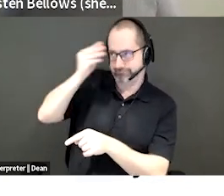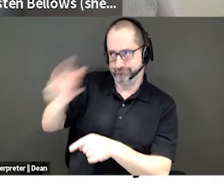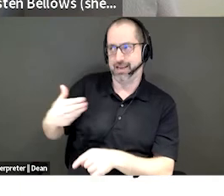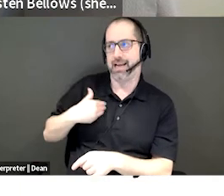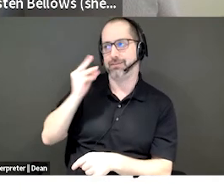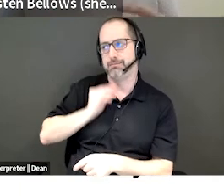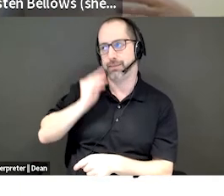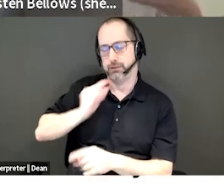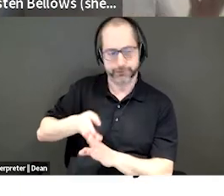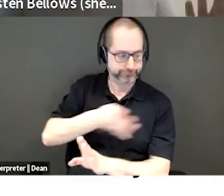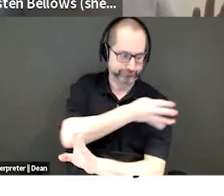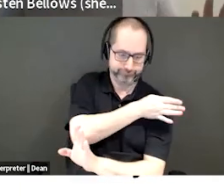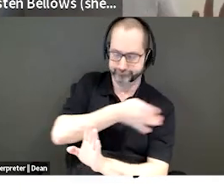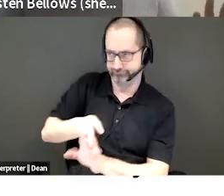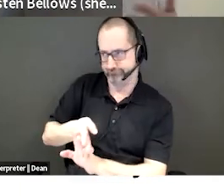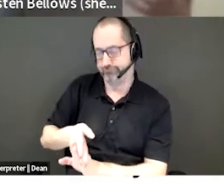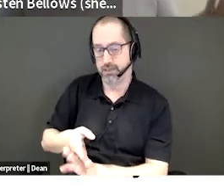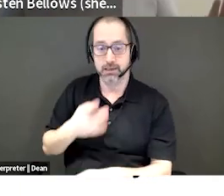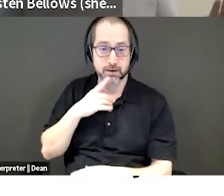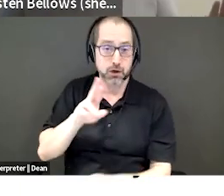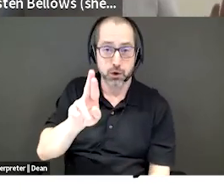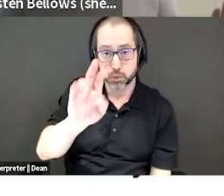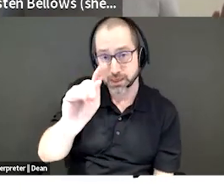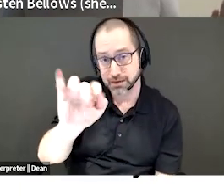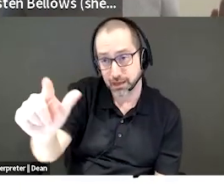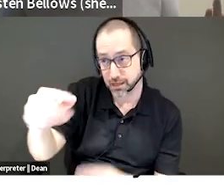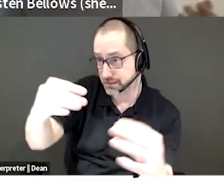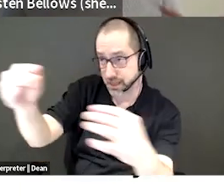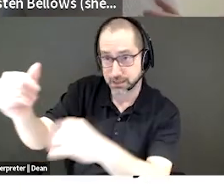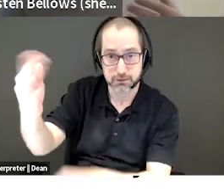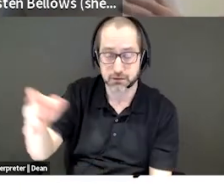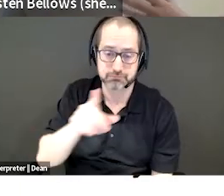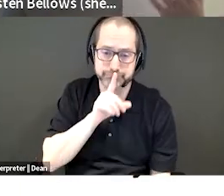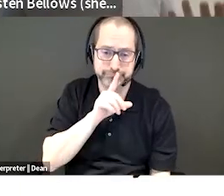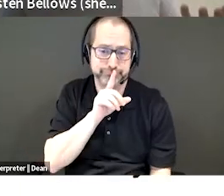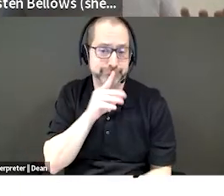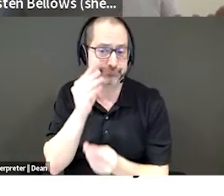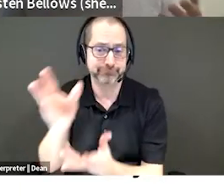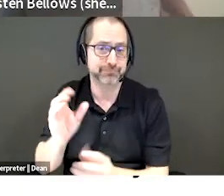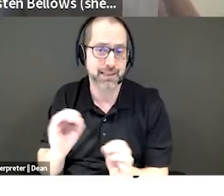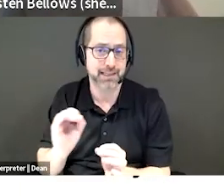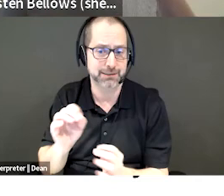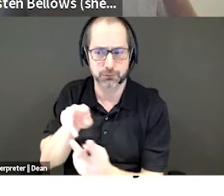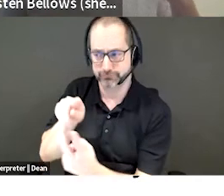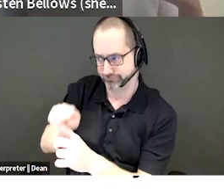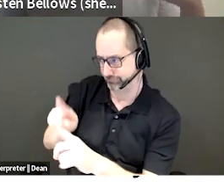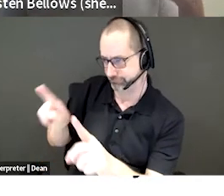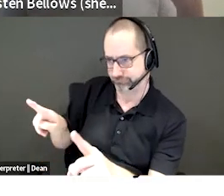had my job interview for a retail job, I didn't bring it up at all. But that's also